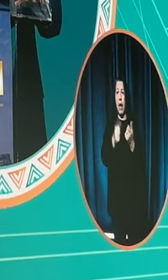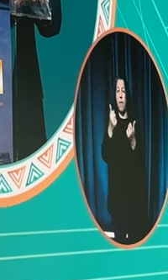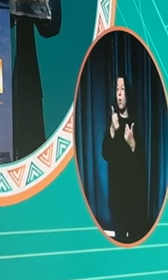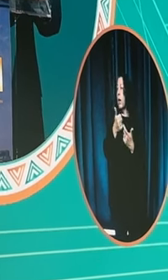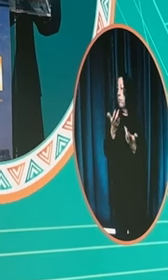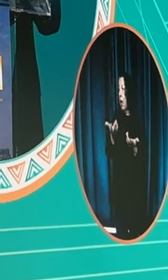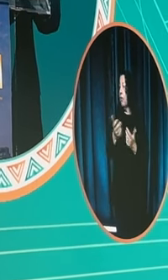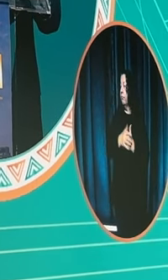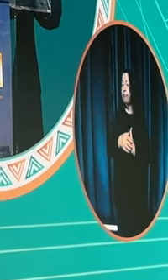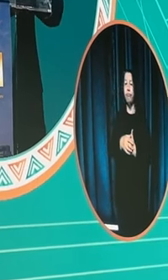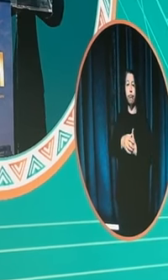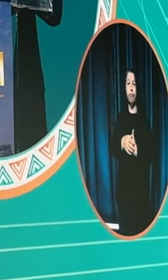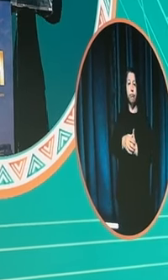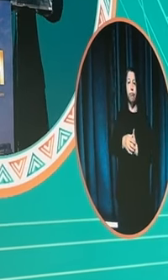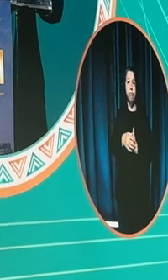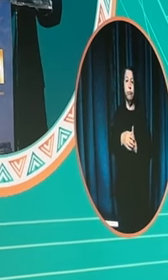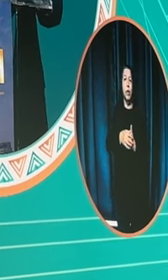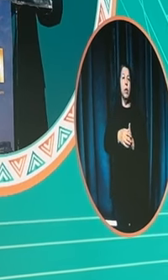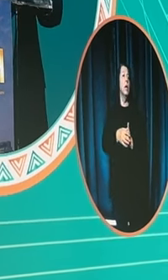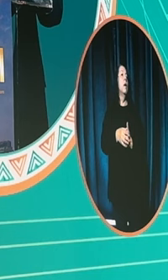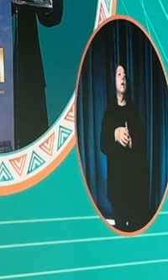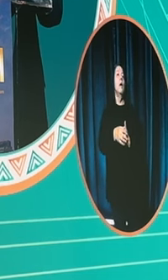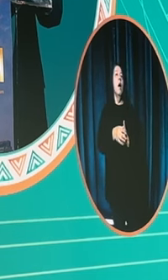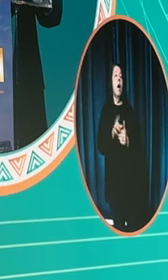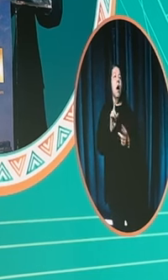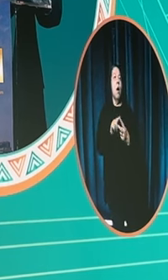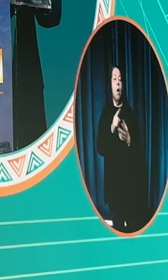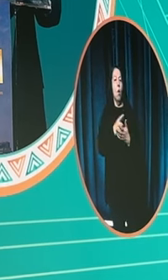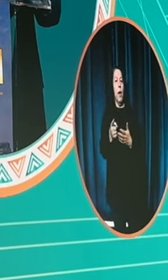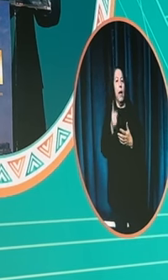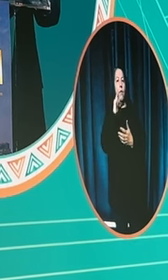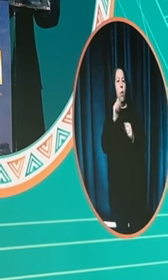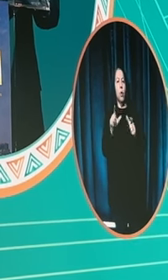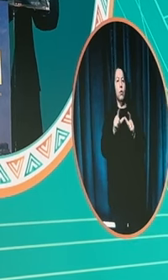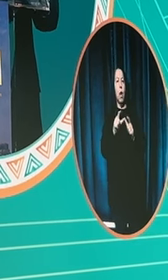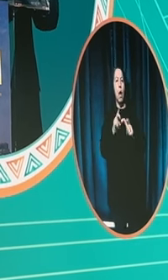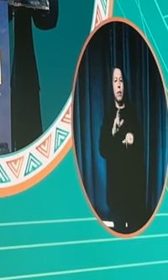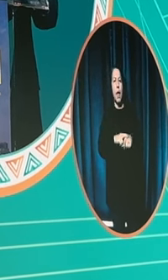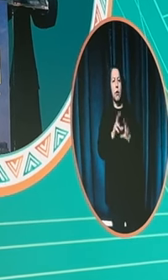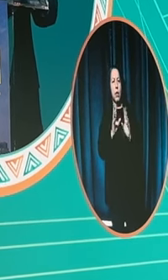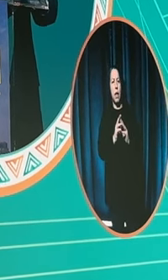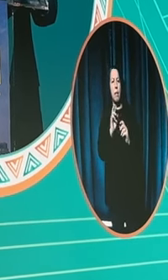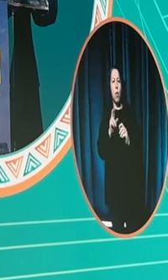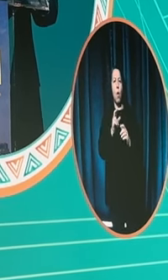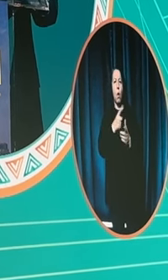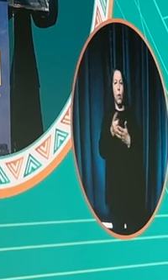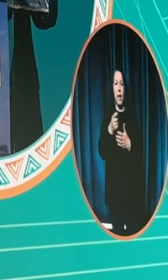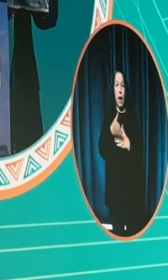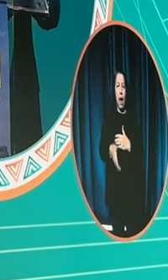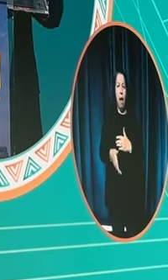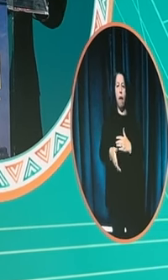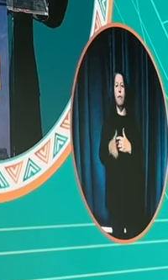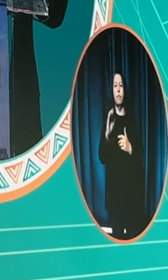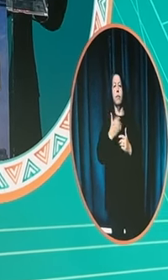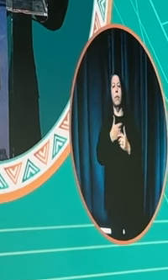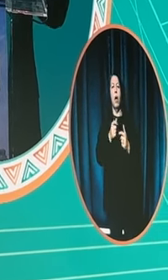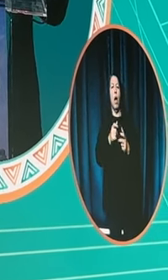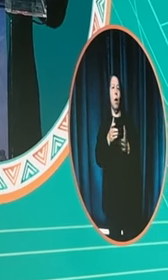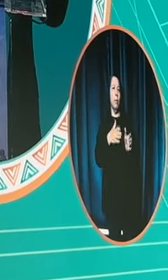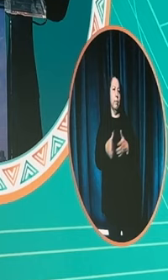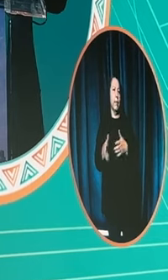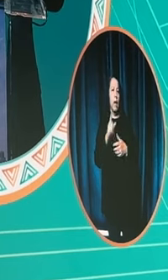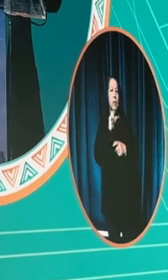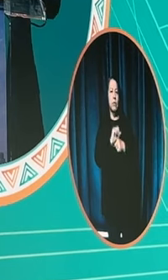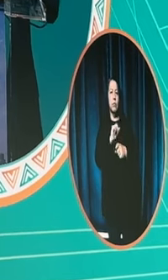And then either the week of the Tribal Nations Summit or the week after, our plan